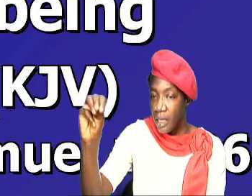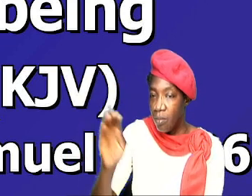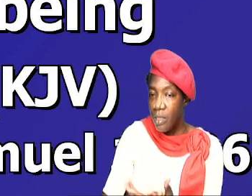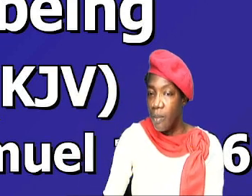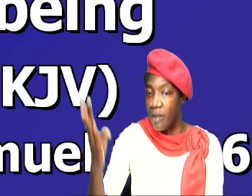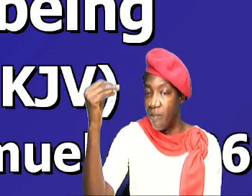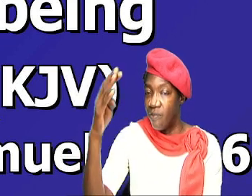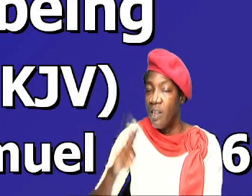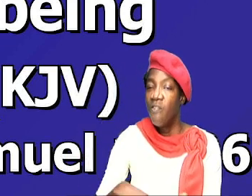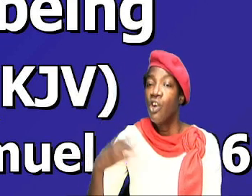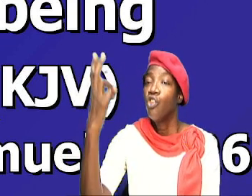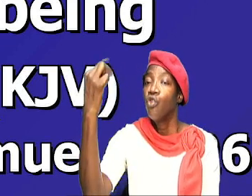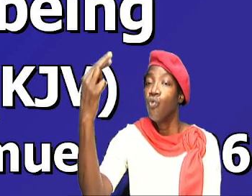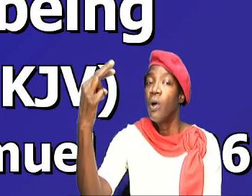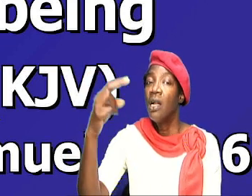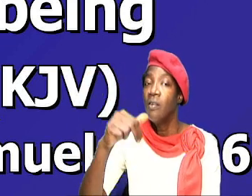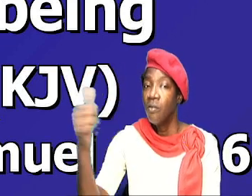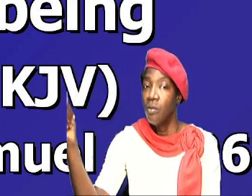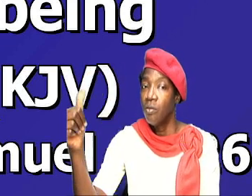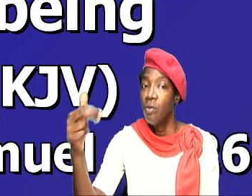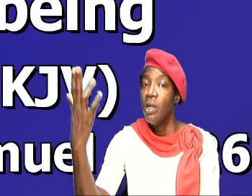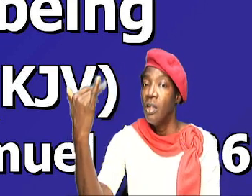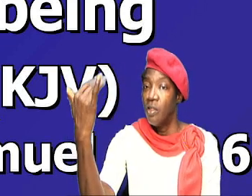to 13.